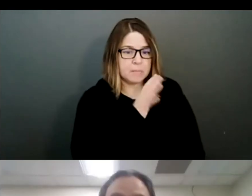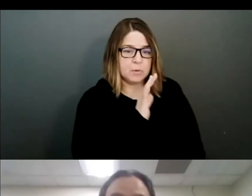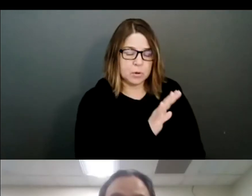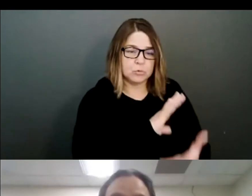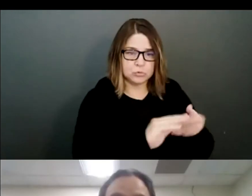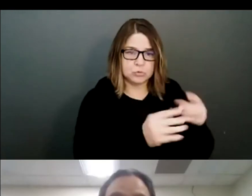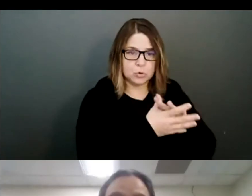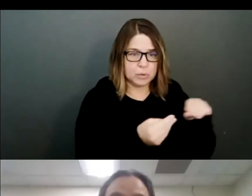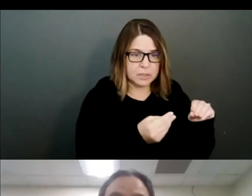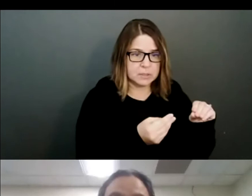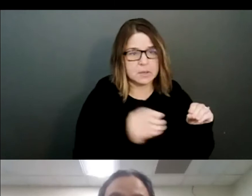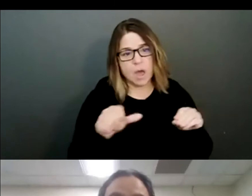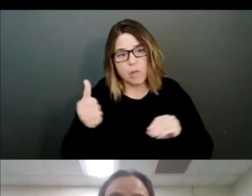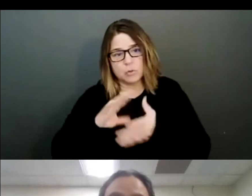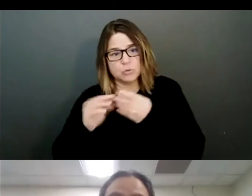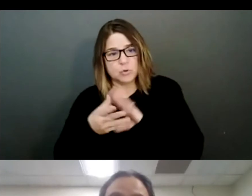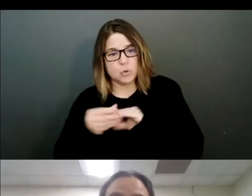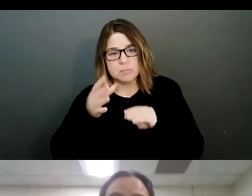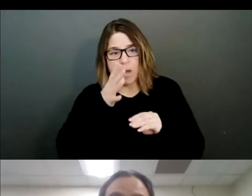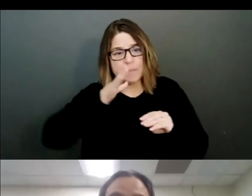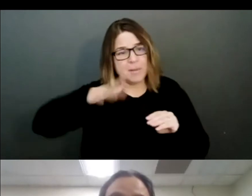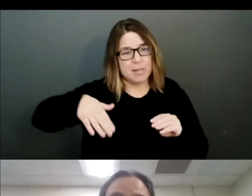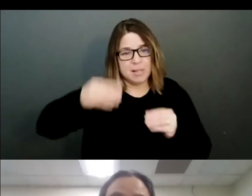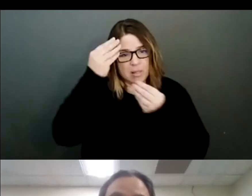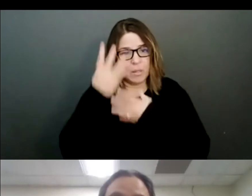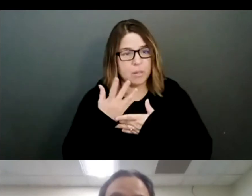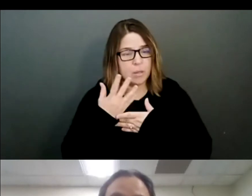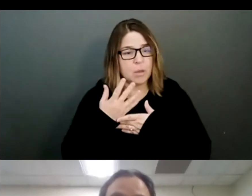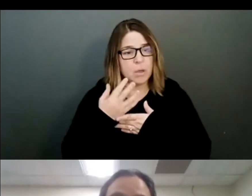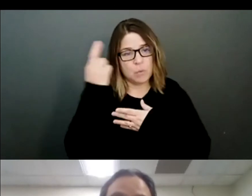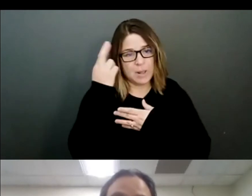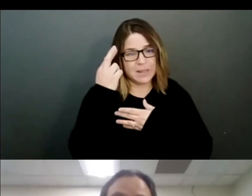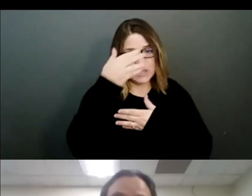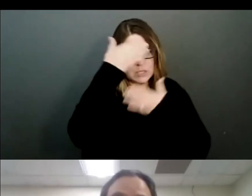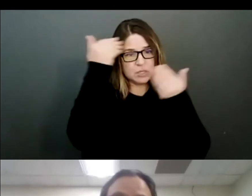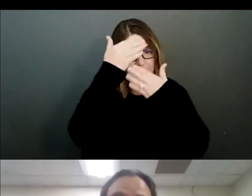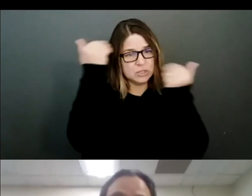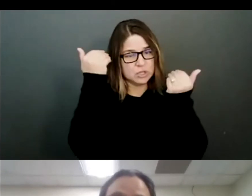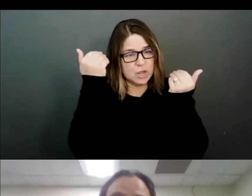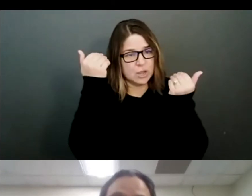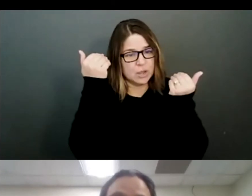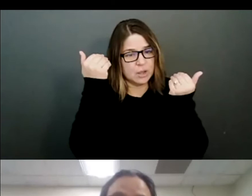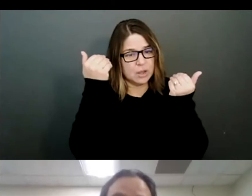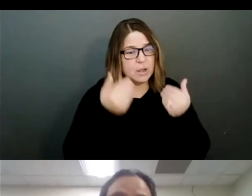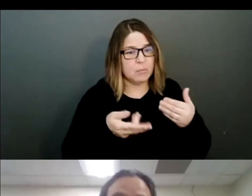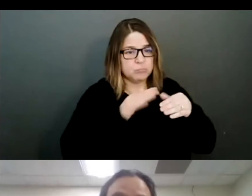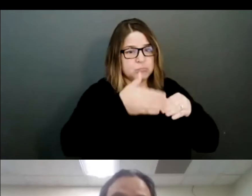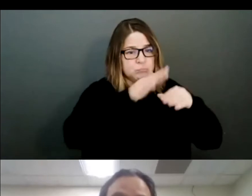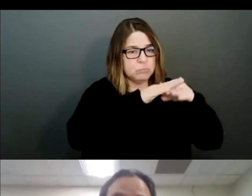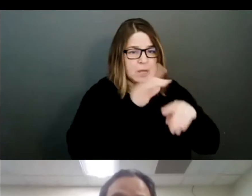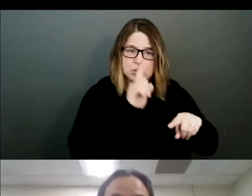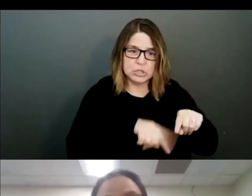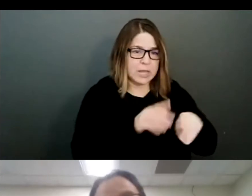told me, and recognizing that as her dementia increases, she's not able to share those with me. I wished I